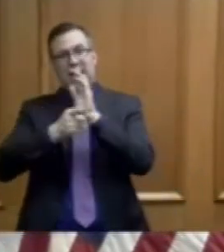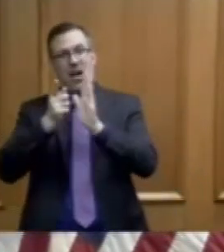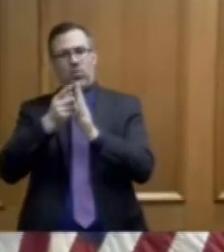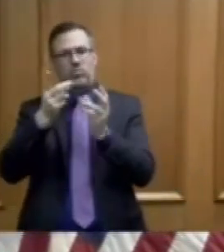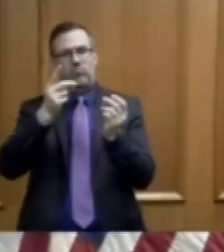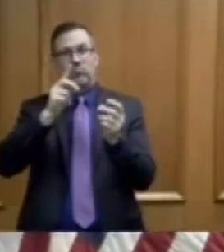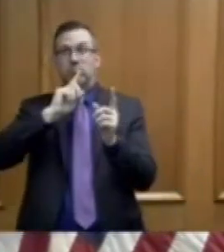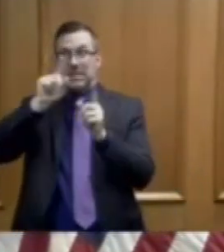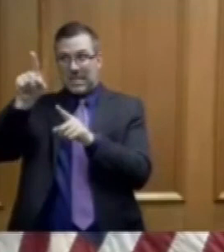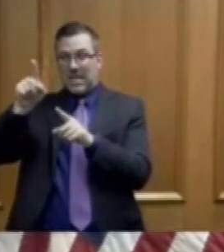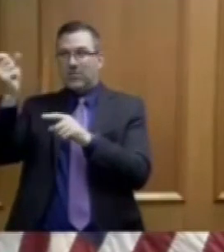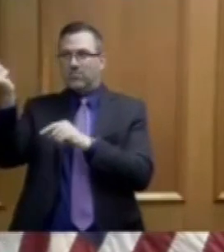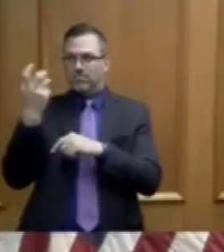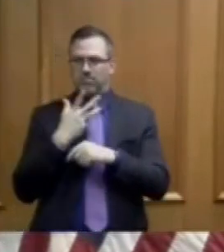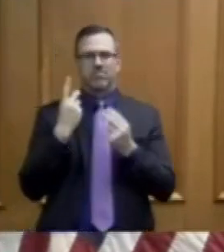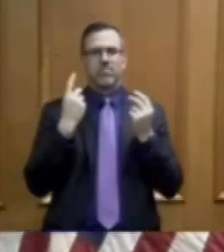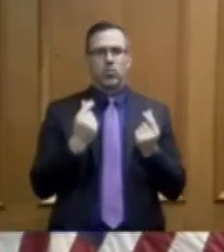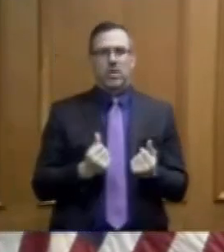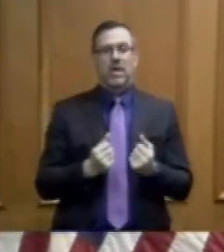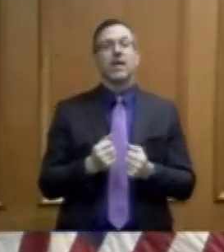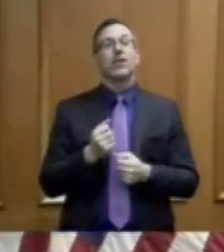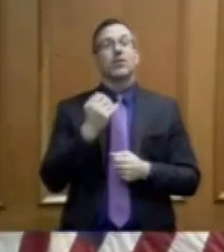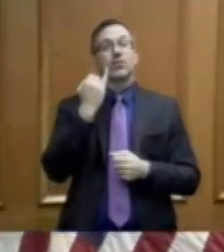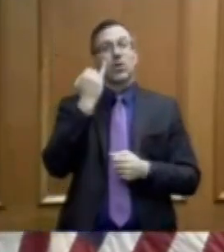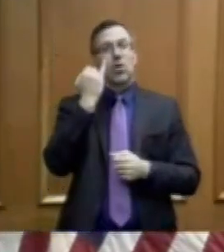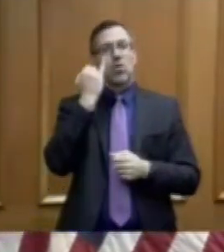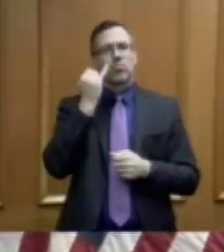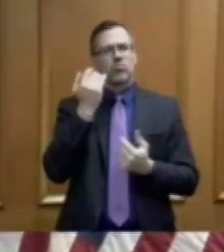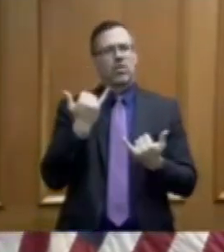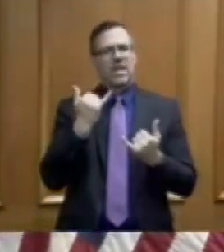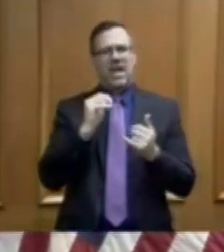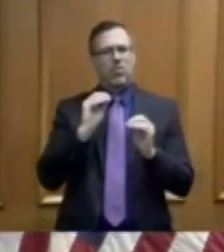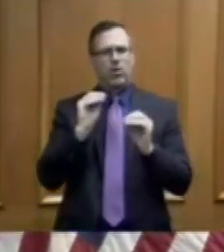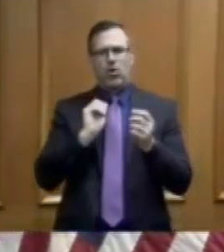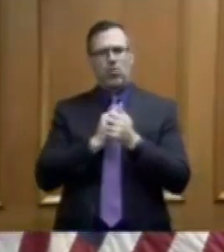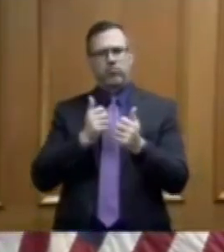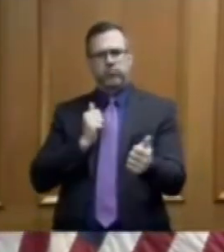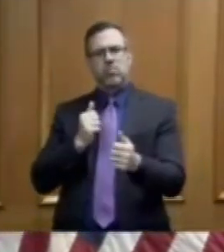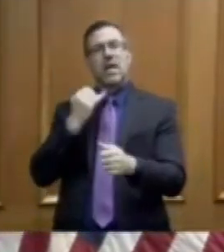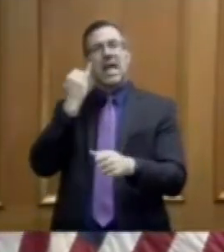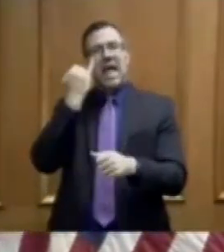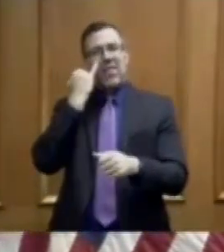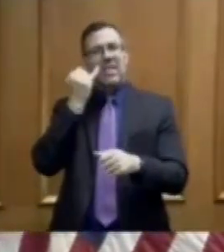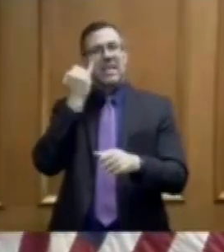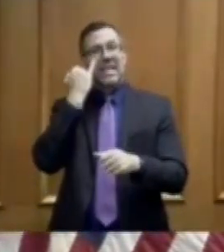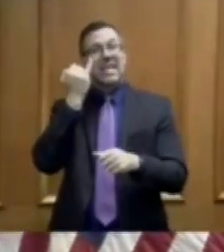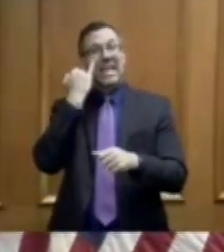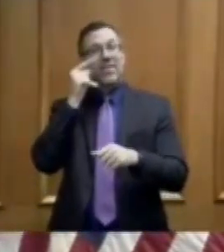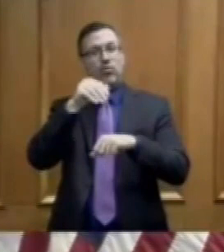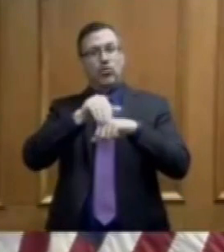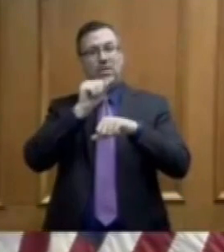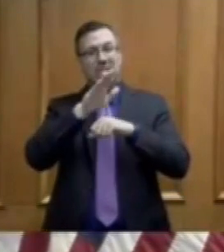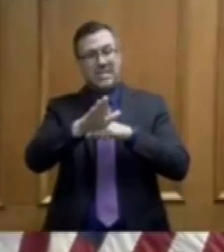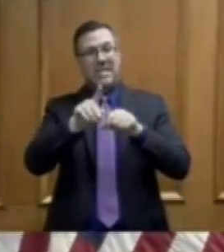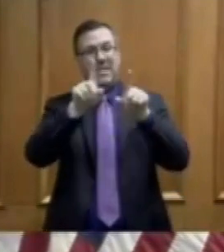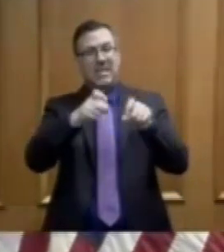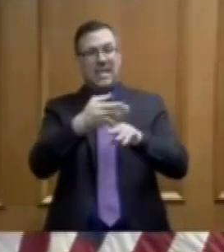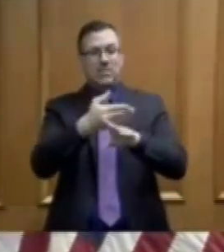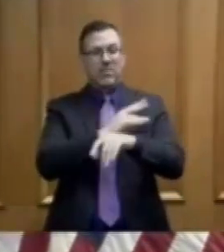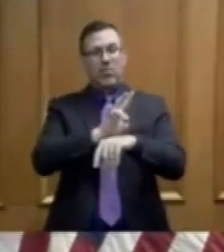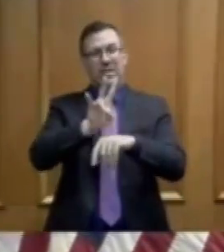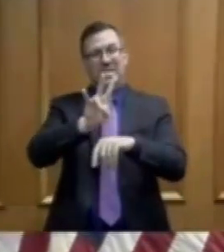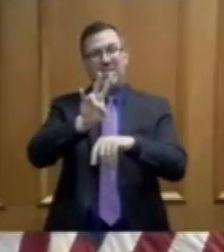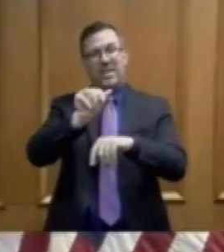as long as we get samples into the Public Health Lab by the cutoff time, which I believe is still 7 a.m., we can have those results the